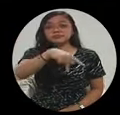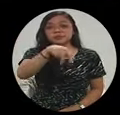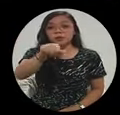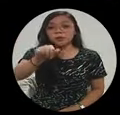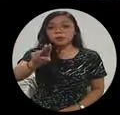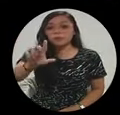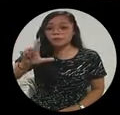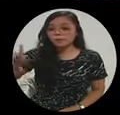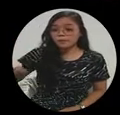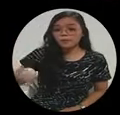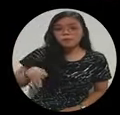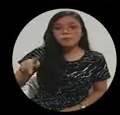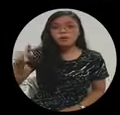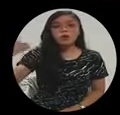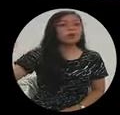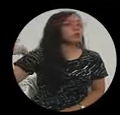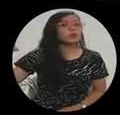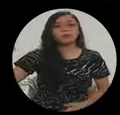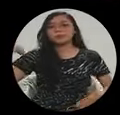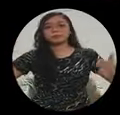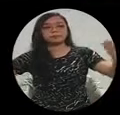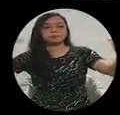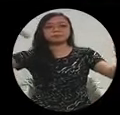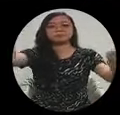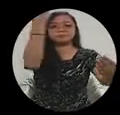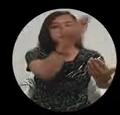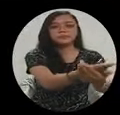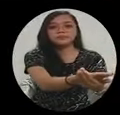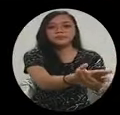Paul is saying here, I have not arrived.